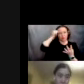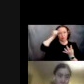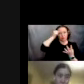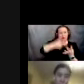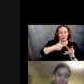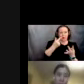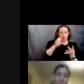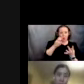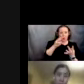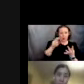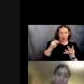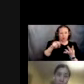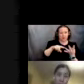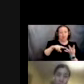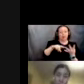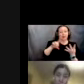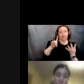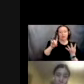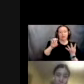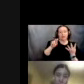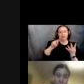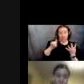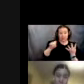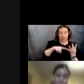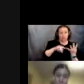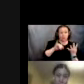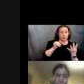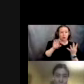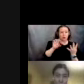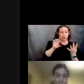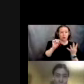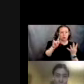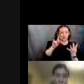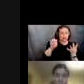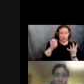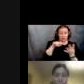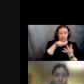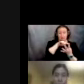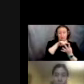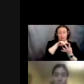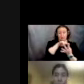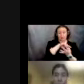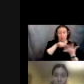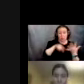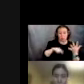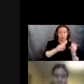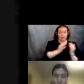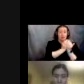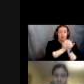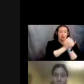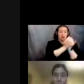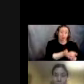Denzo and Juzo, and they were shipwrecked and rescued by a ship called the John Howland,